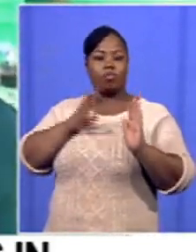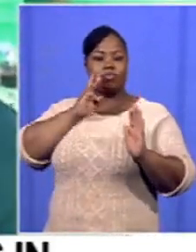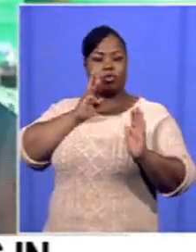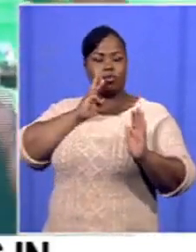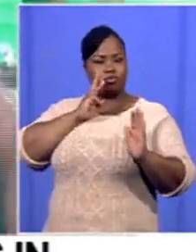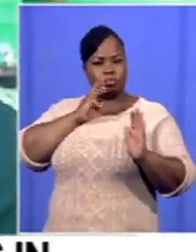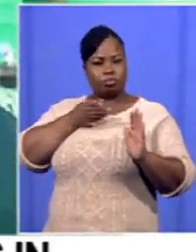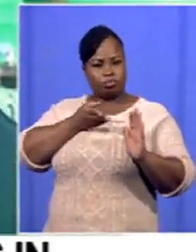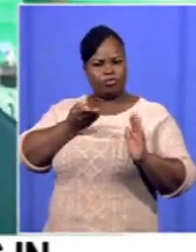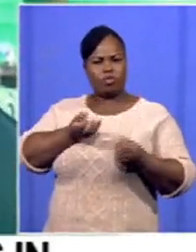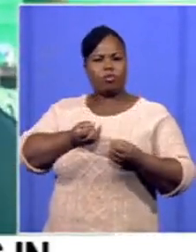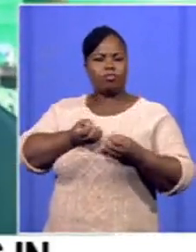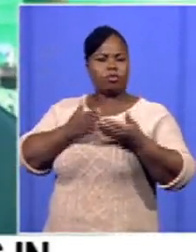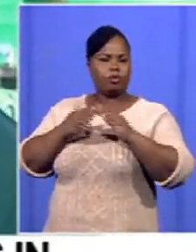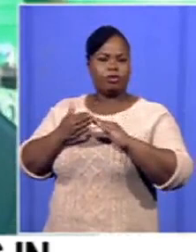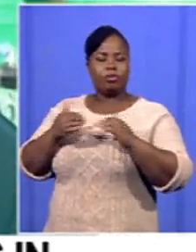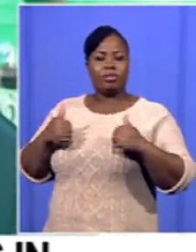We started at the temple.